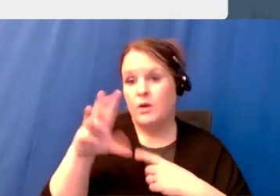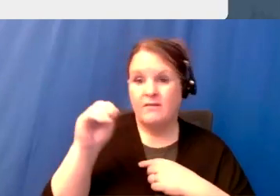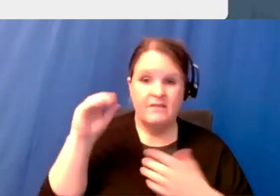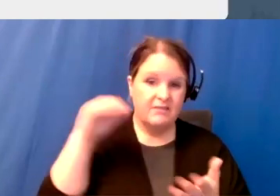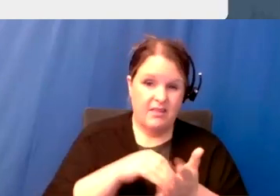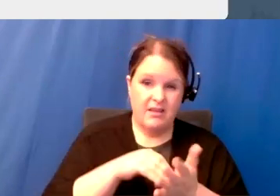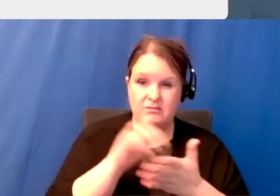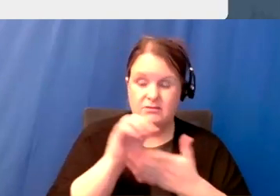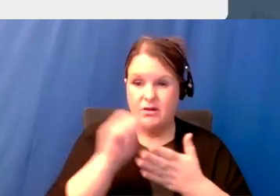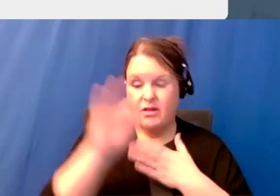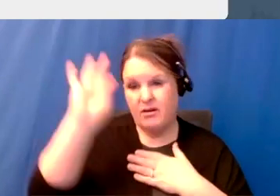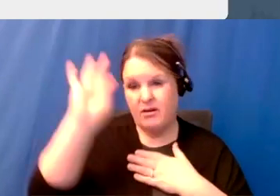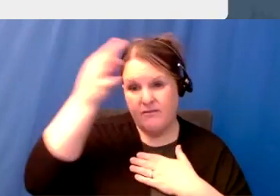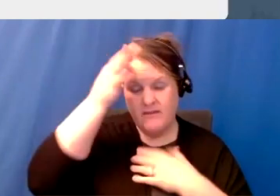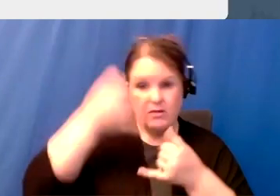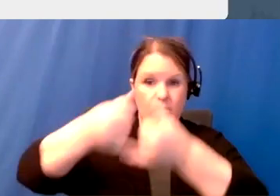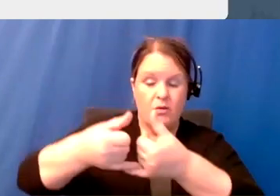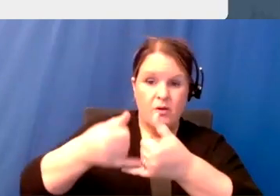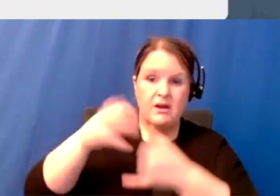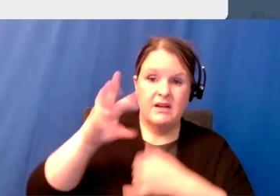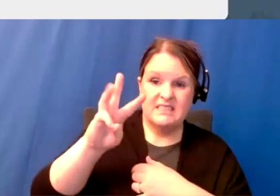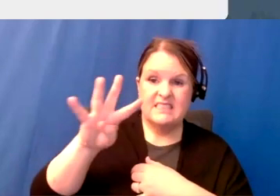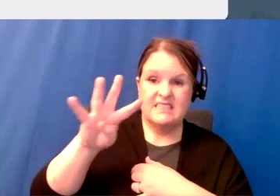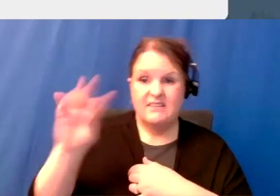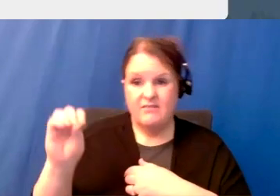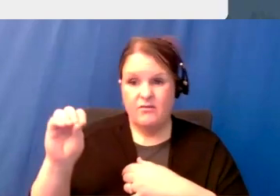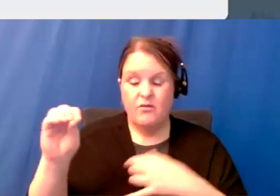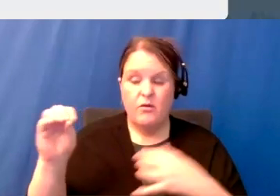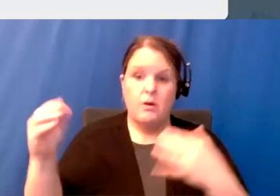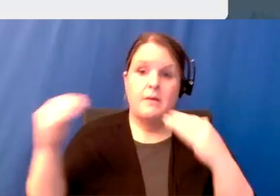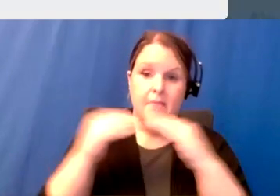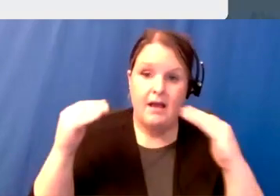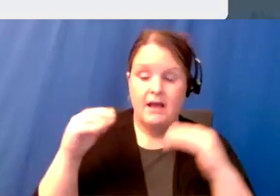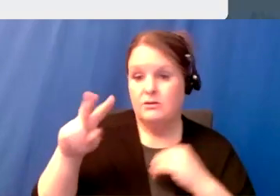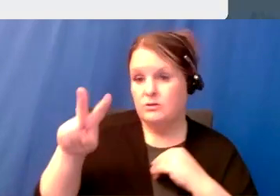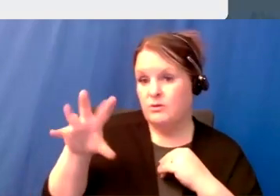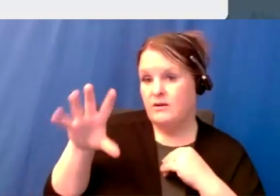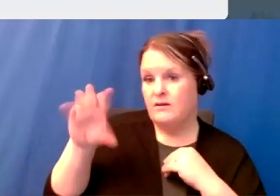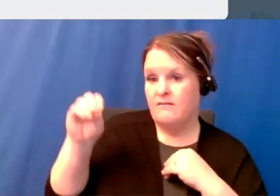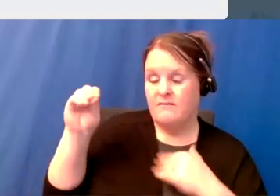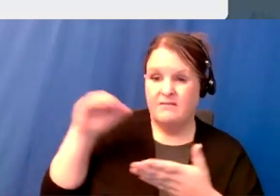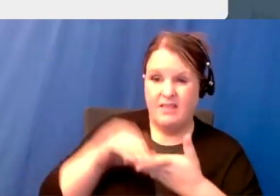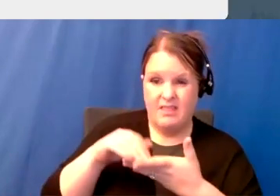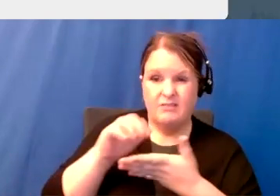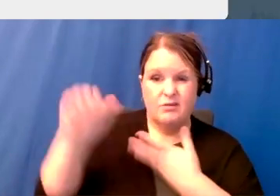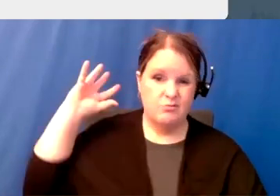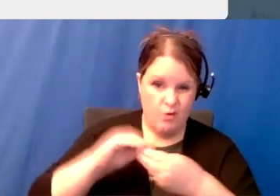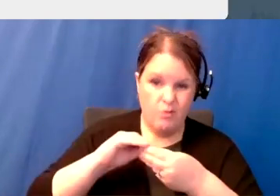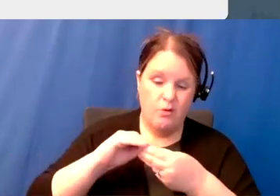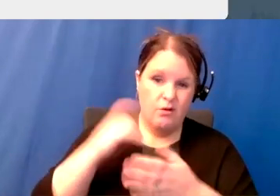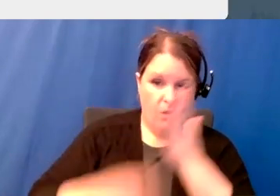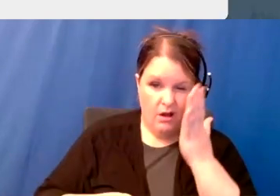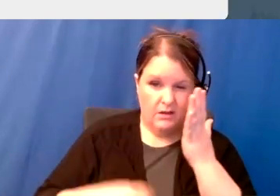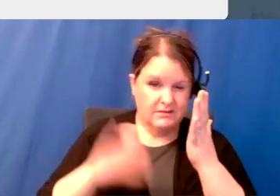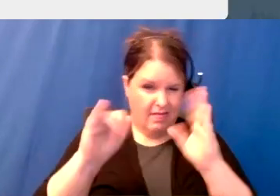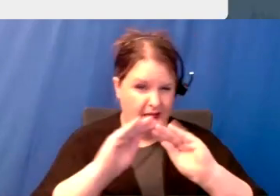$150,000 federal award, 60-40 match, $250,000 total project cost. Okay, I hope that's